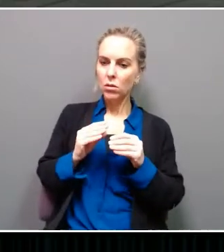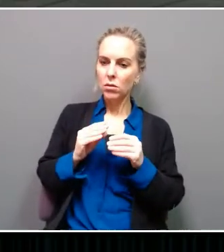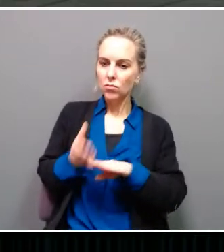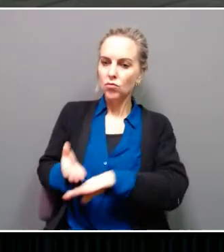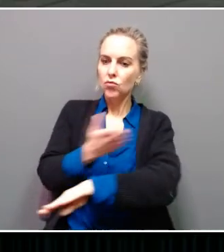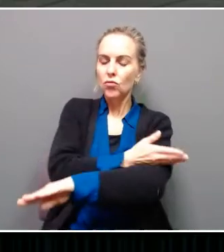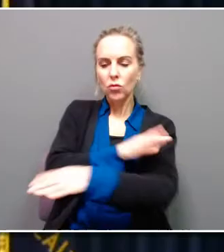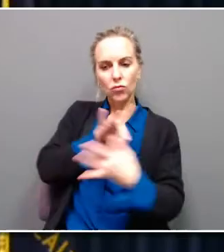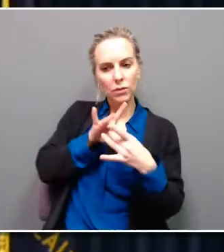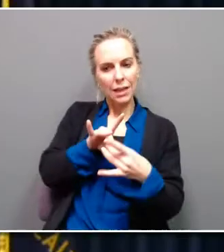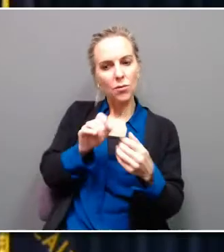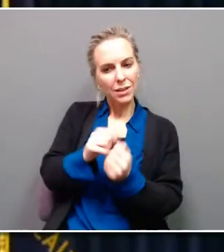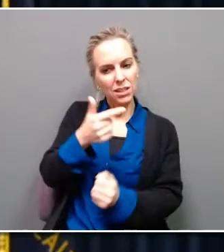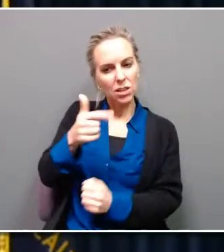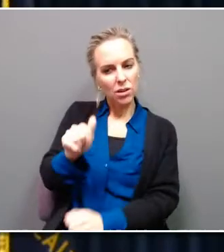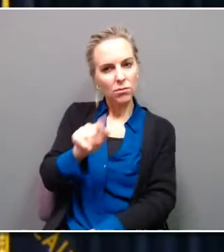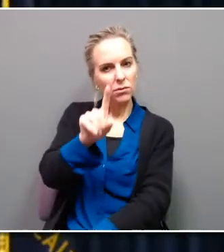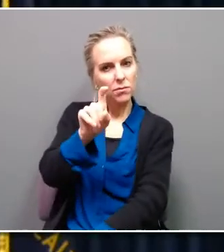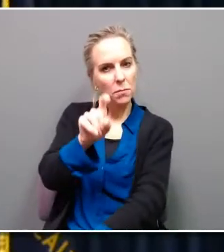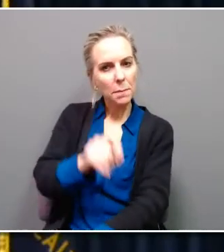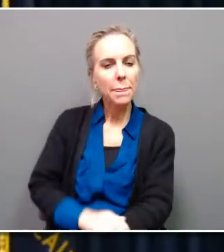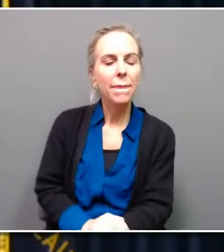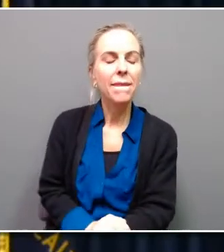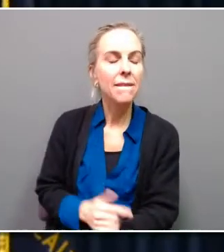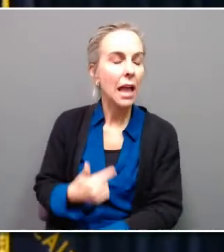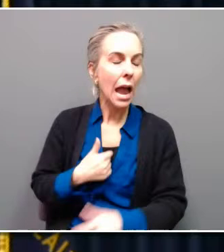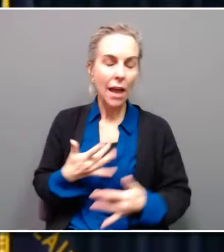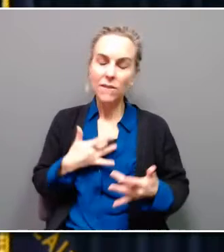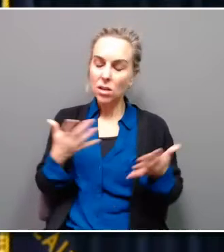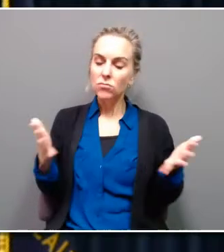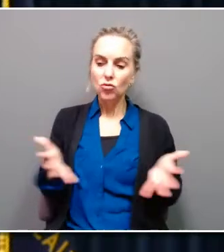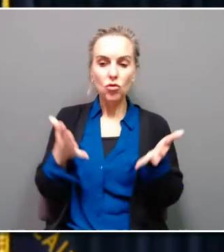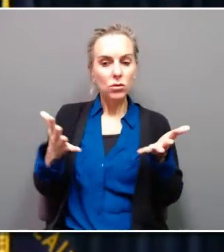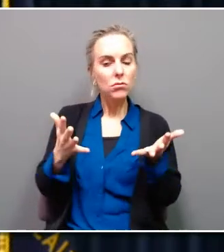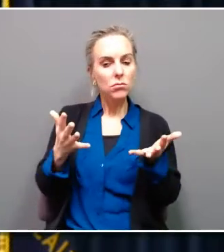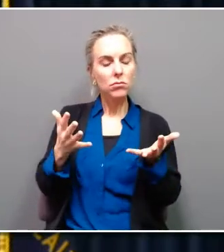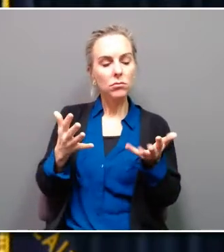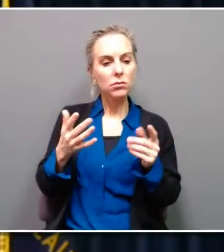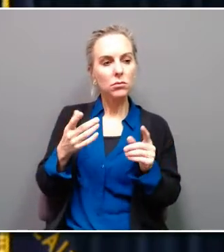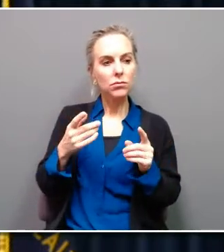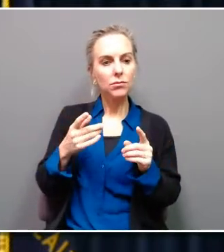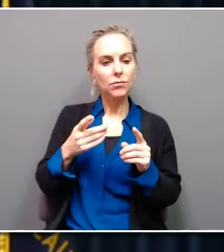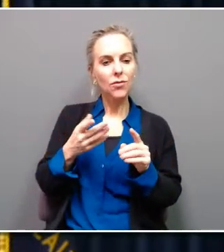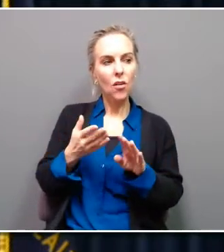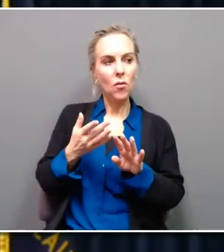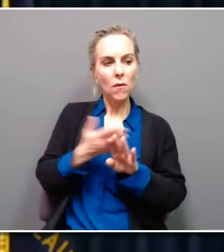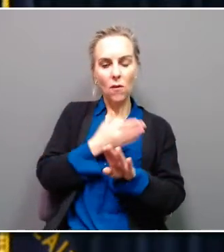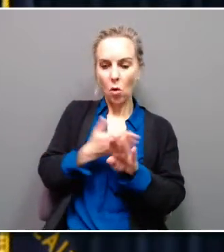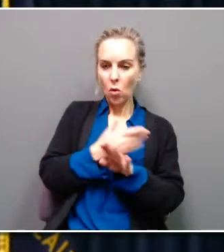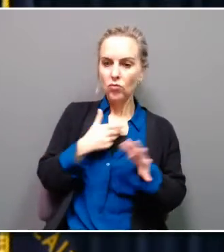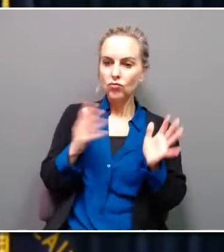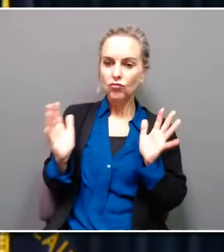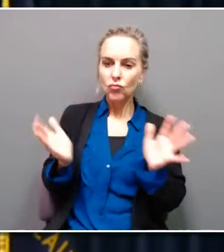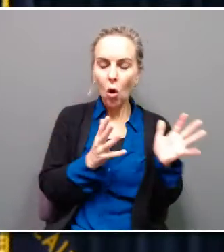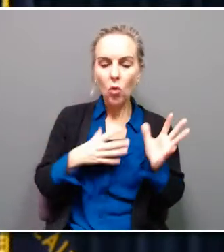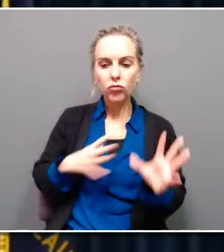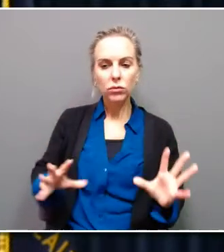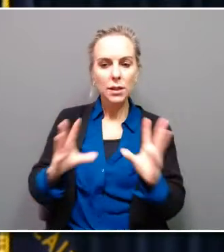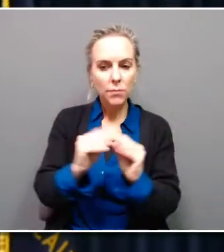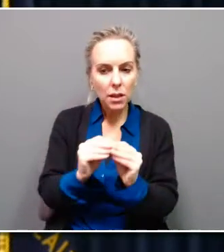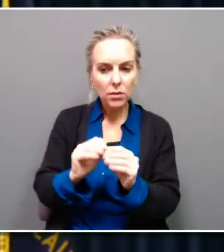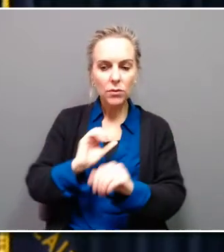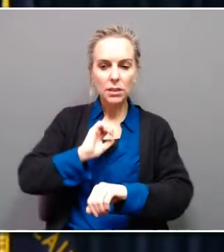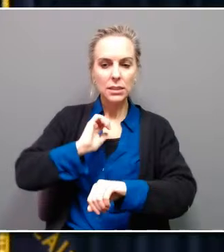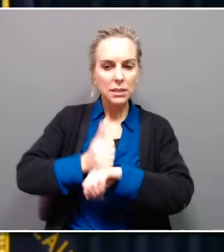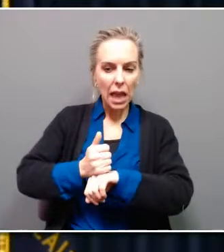Assembly? Well, I'm encouraged by the early talks that we've had, the meetings that we are setting up.